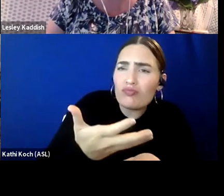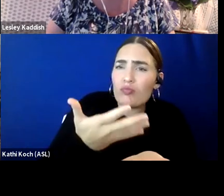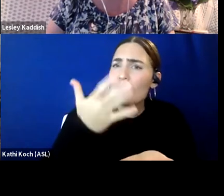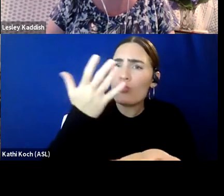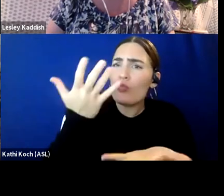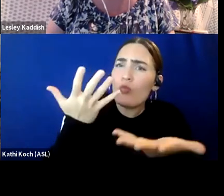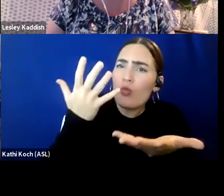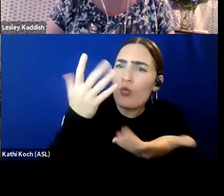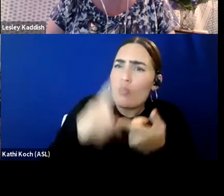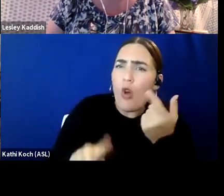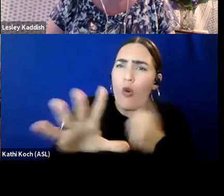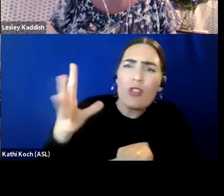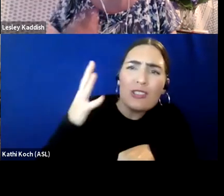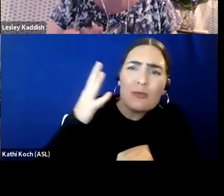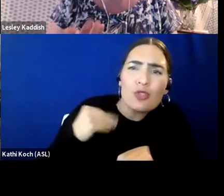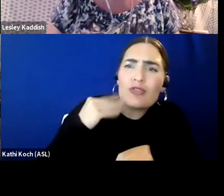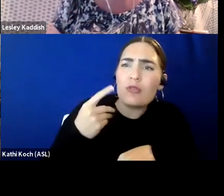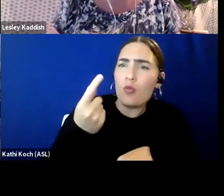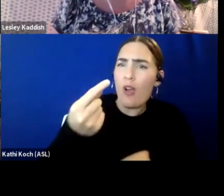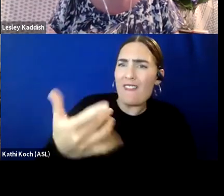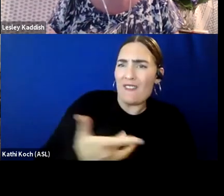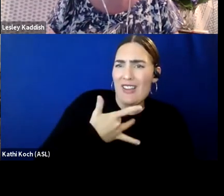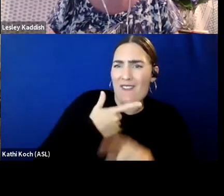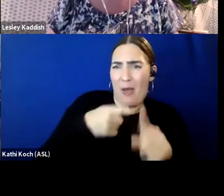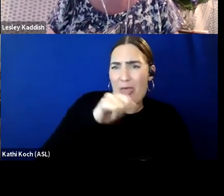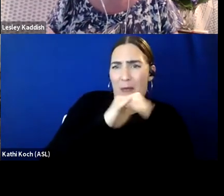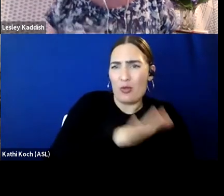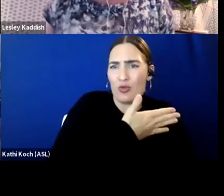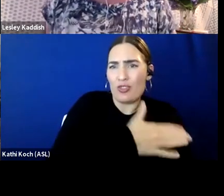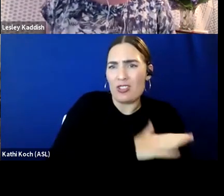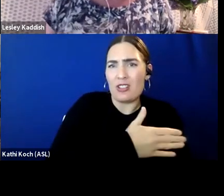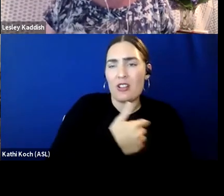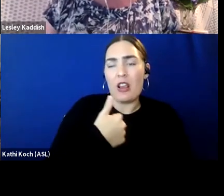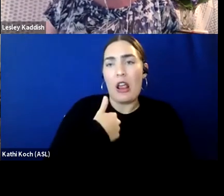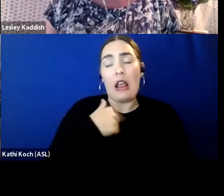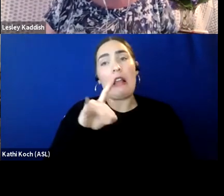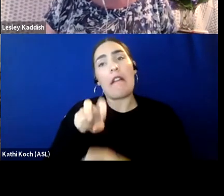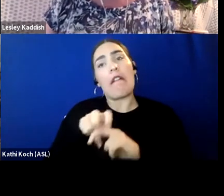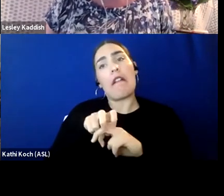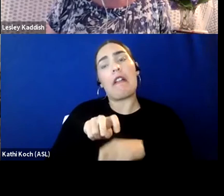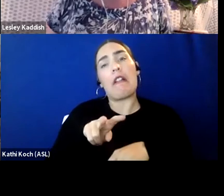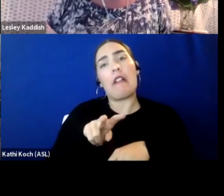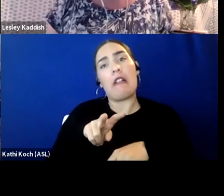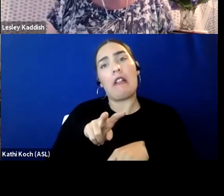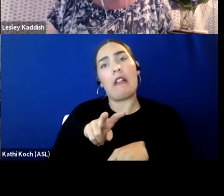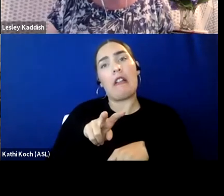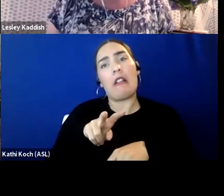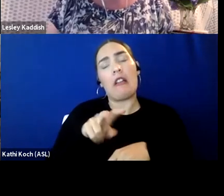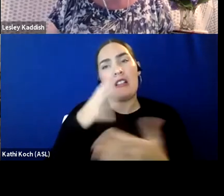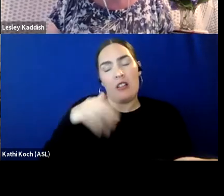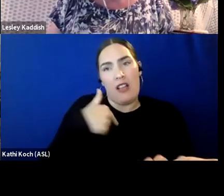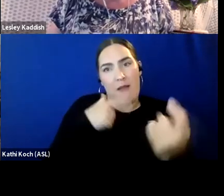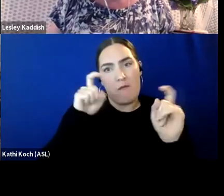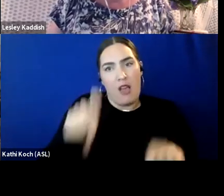How do you hear? Because, you know, in this Zoom call, I'm saying, oh, I have synesthesia. I'm a synesthetic person, but